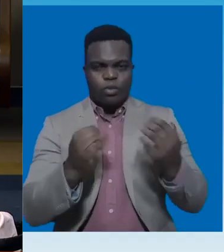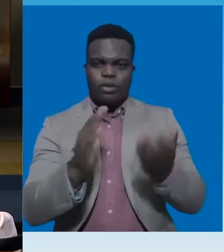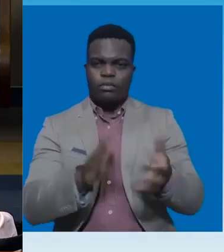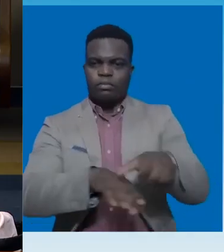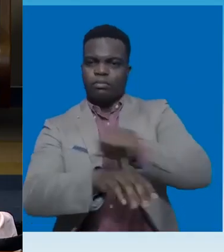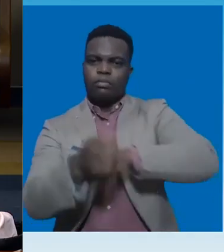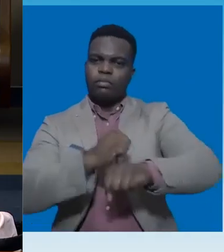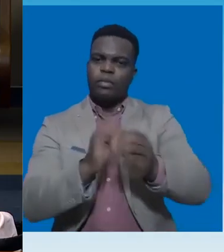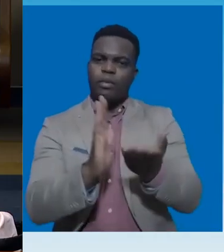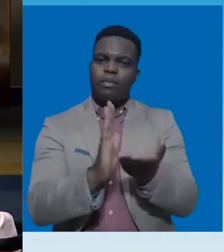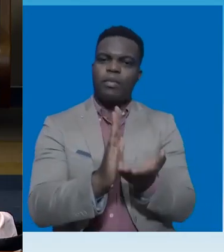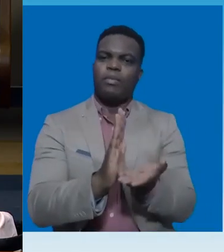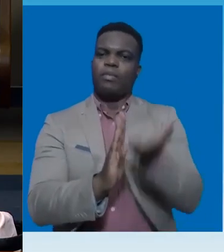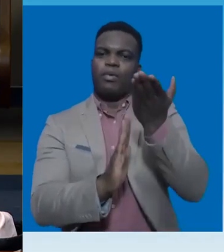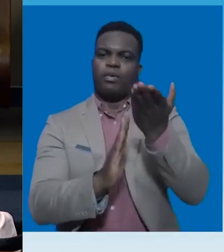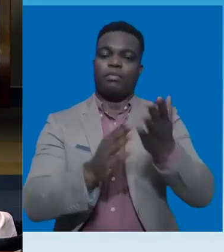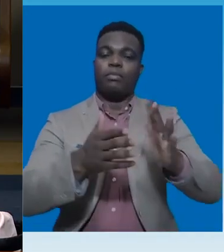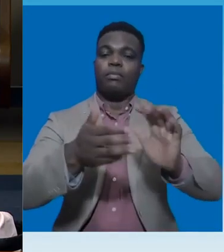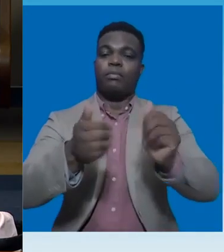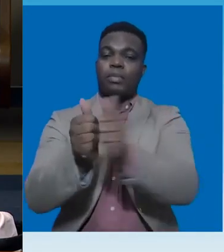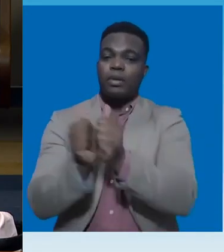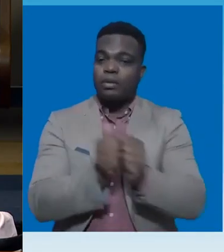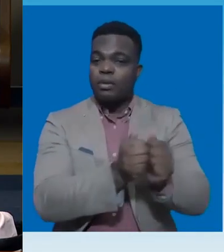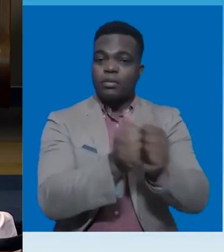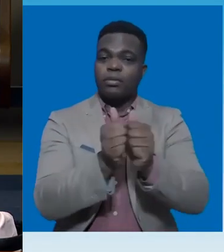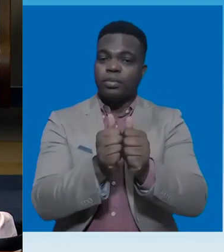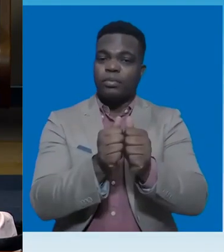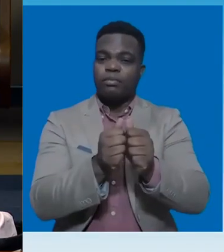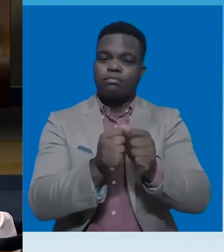with determination. Thank you.